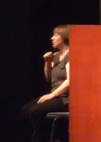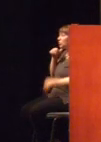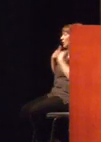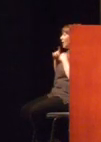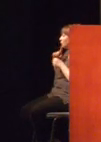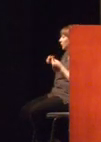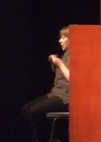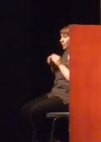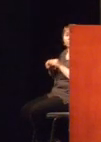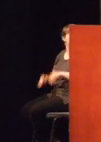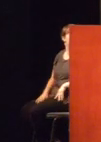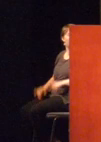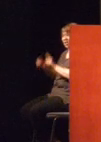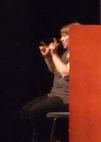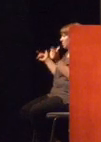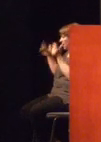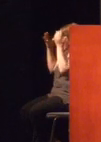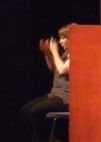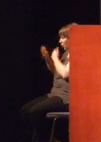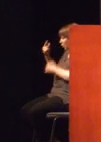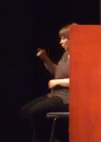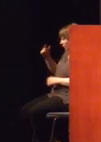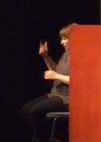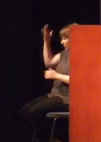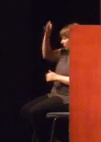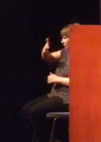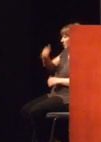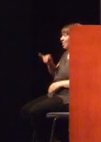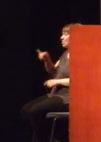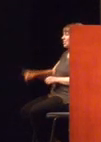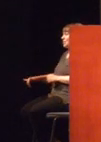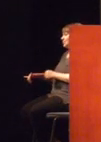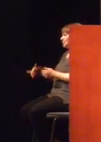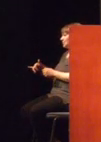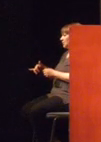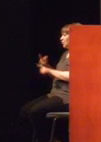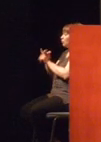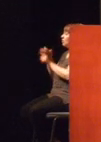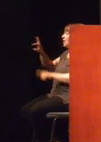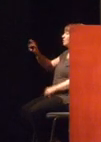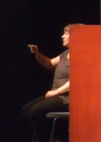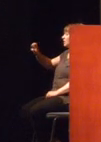And the big dark green portion is the portion of our funding that comes from the FTES.